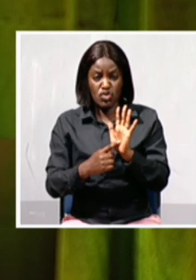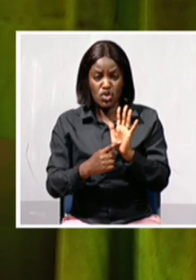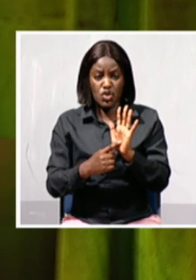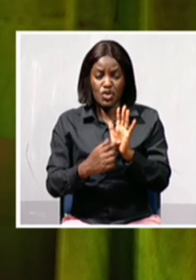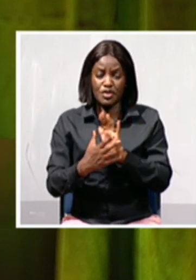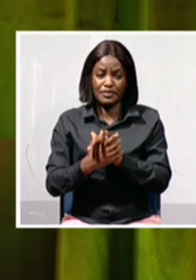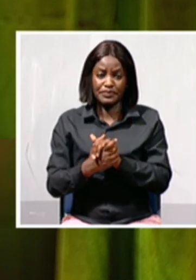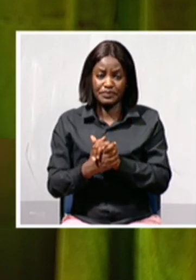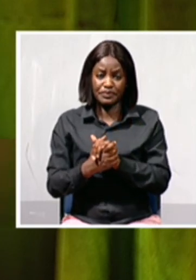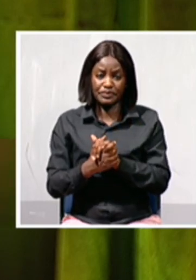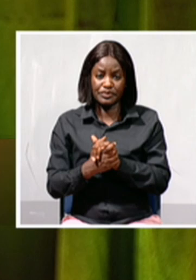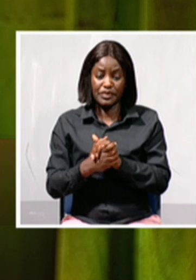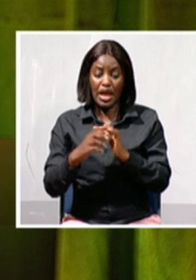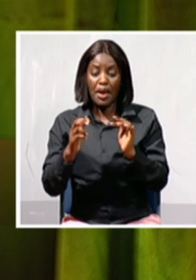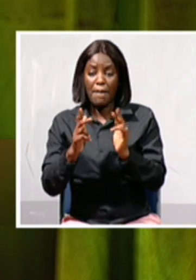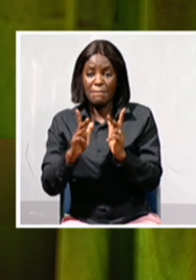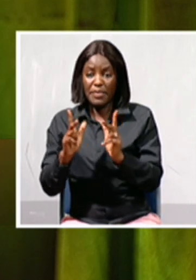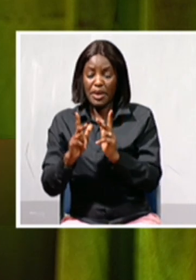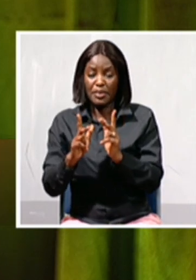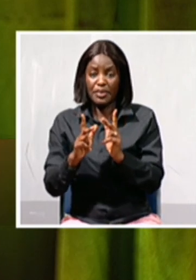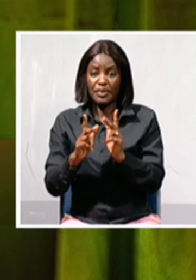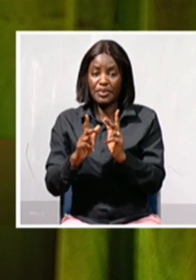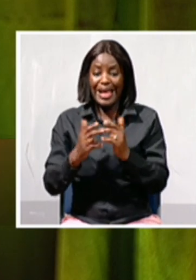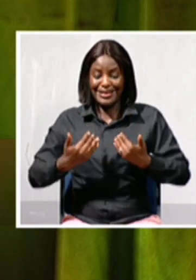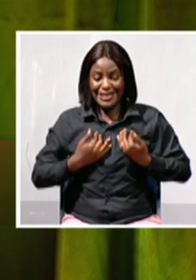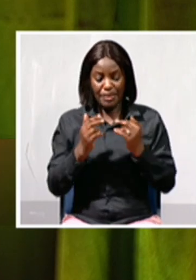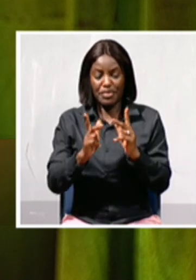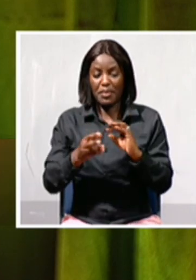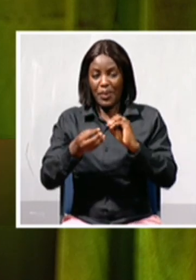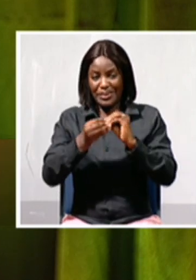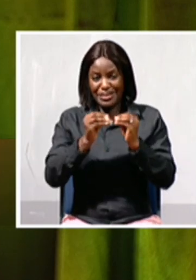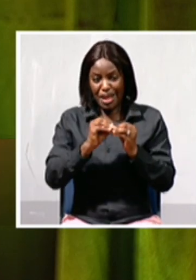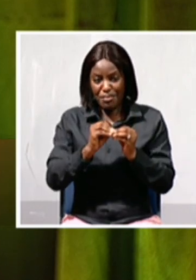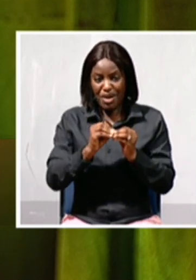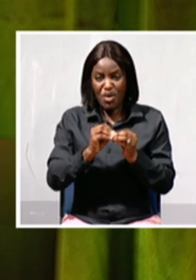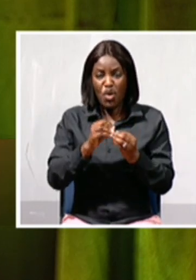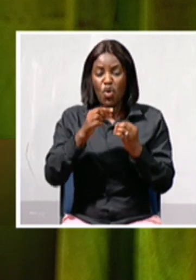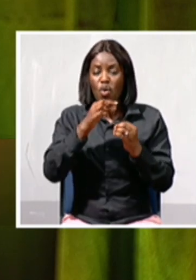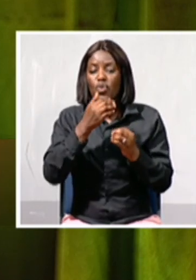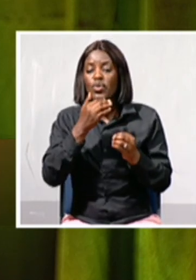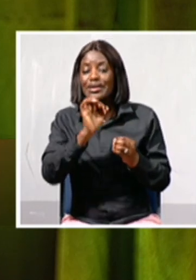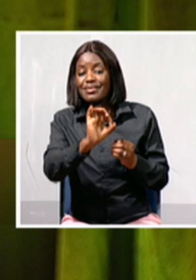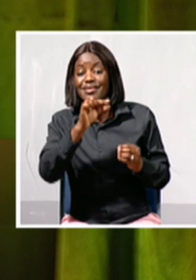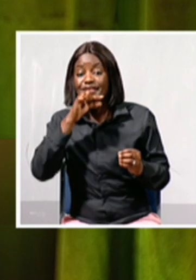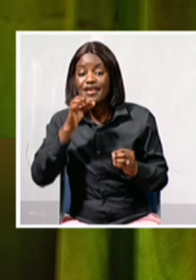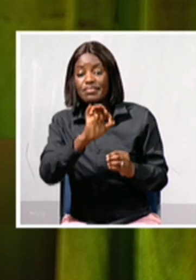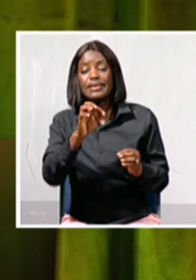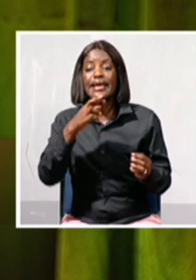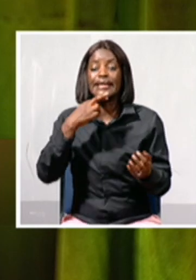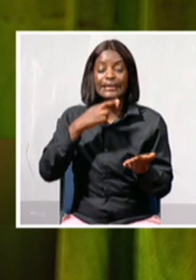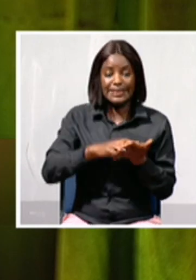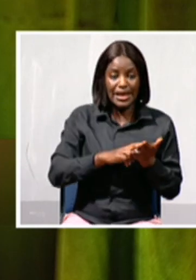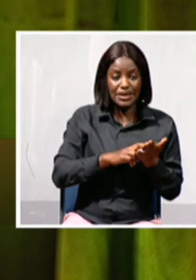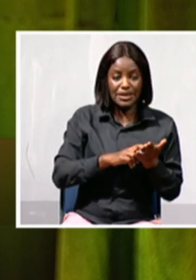young people that registered, but in general, not just with registrations, in general as a country, when we want